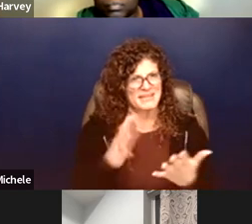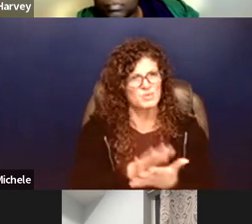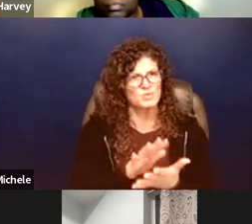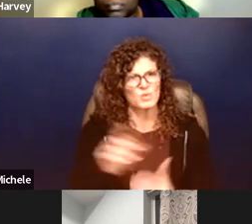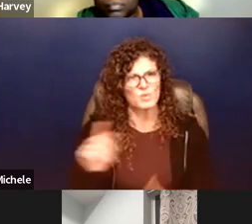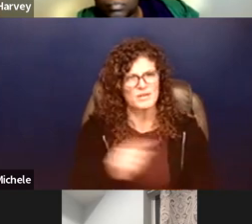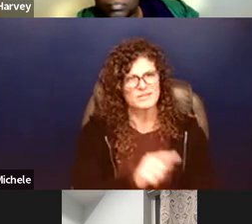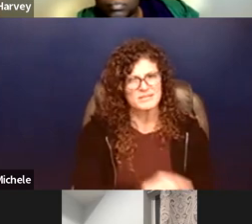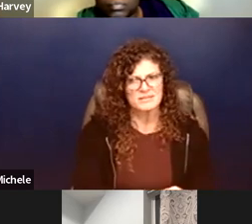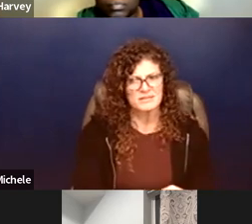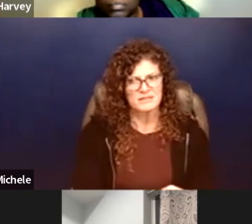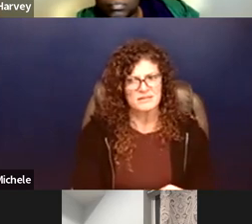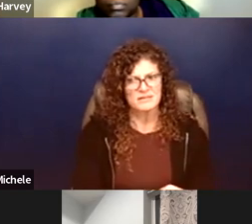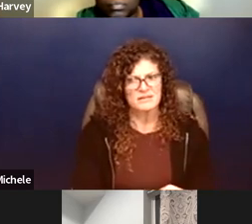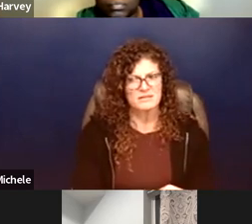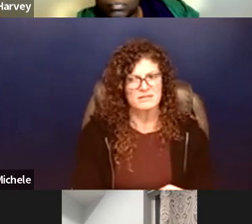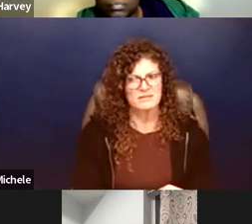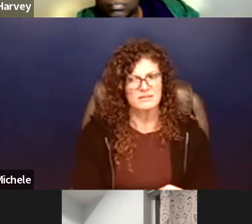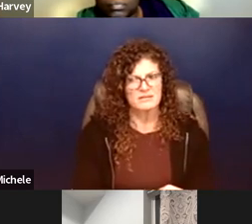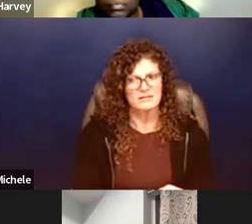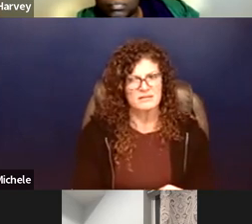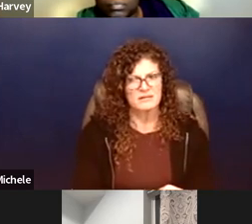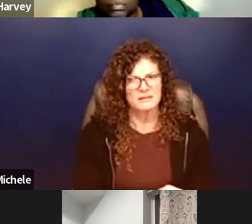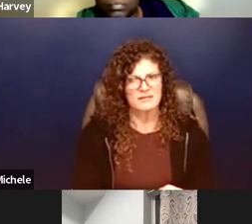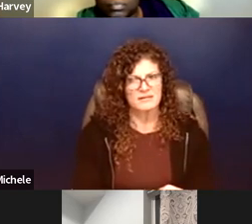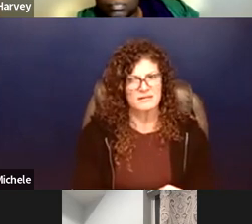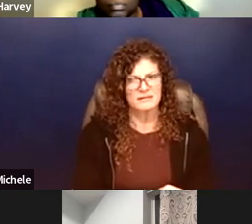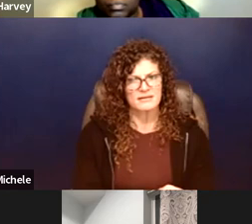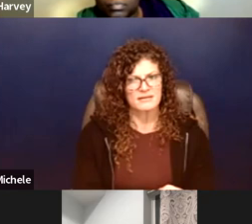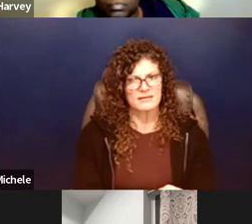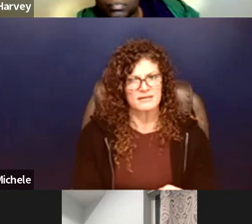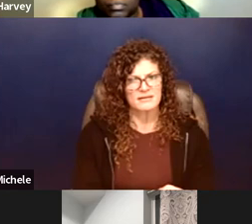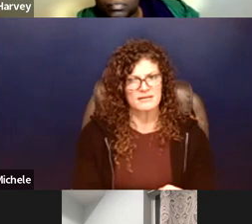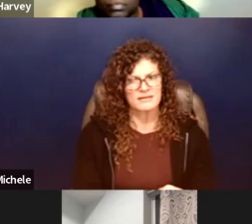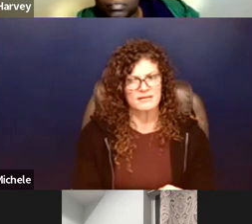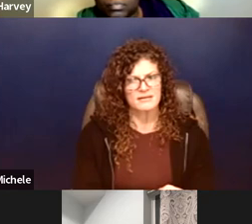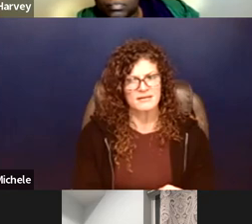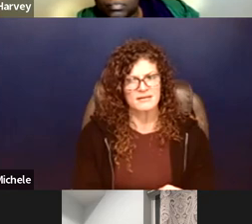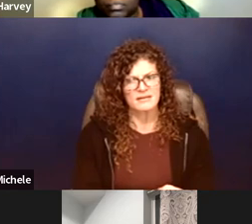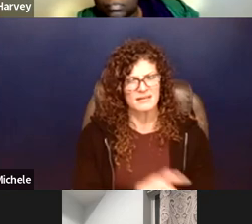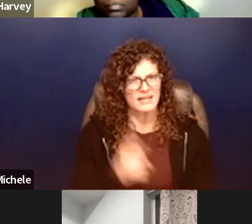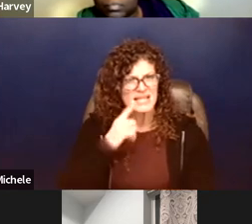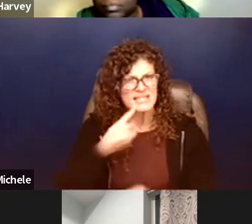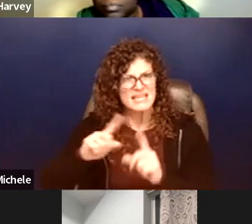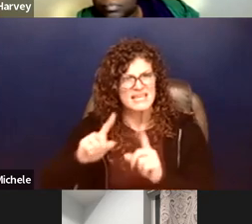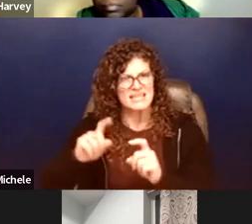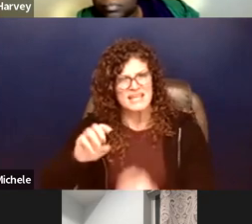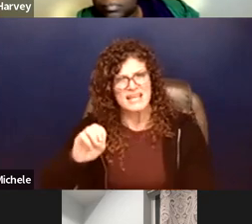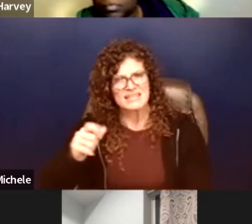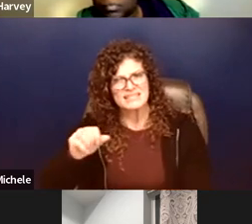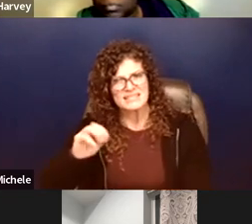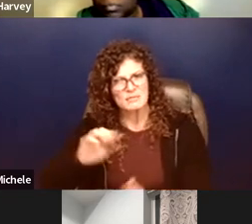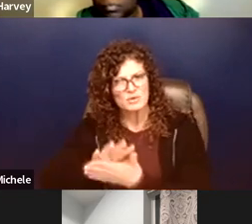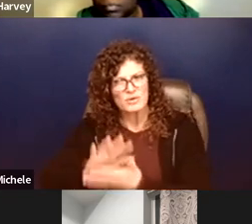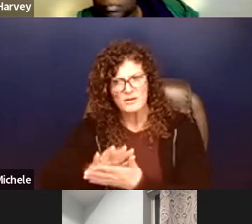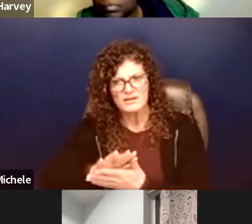you know, the feedback that I as a parent and the school that my son attends, and it's an exam school, is that the